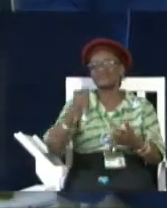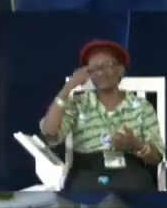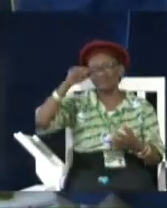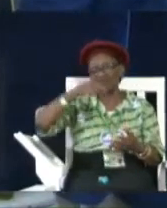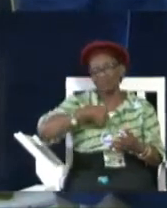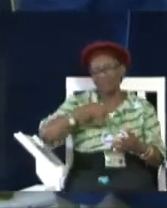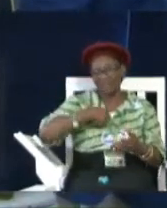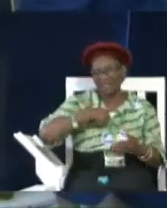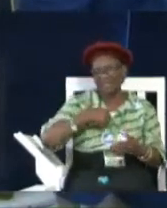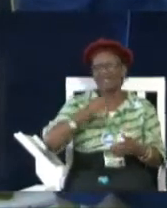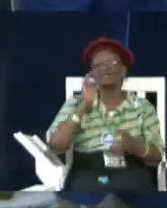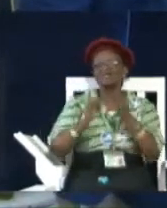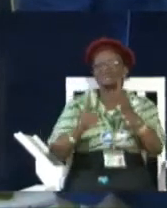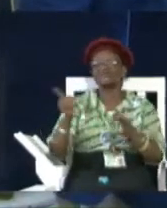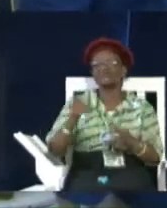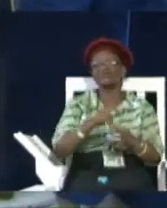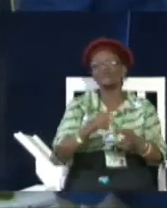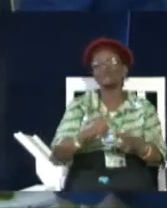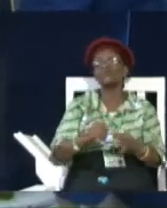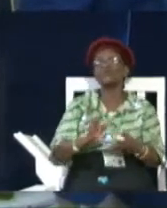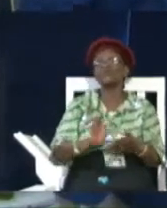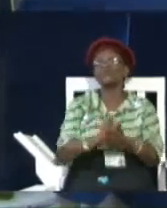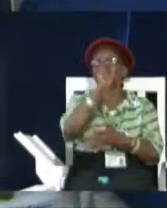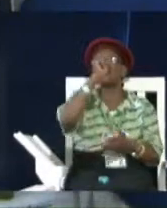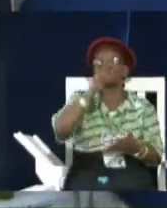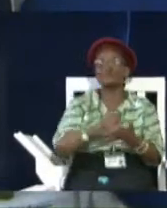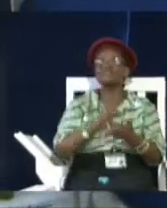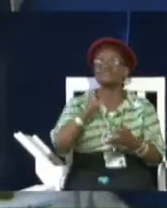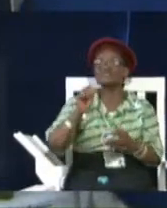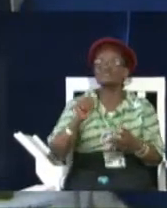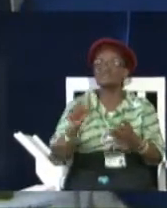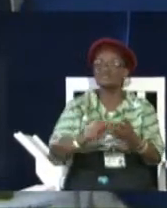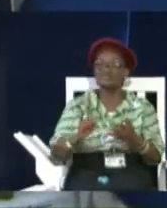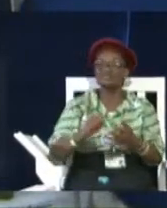If you believe it's written for you too, say amen. Amen.